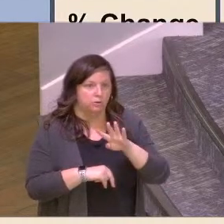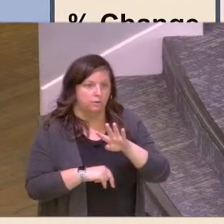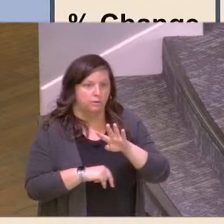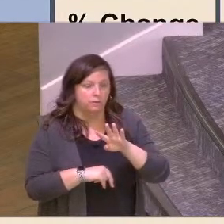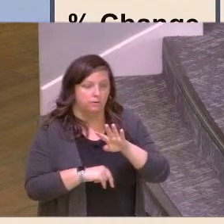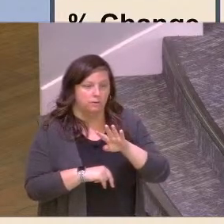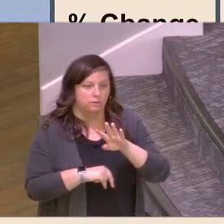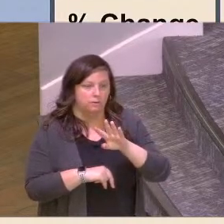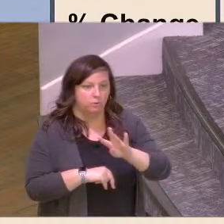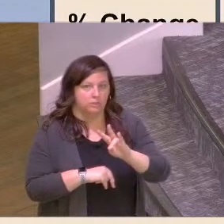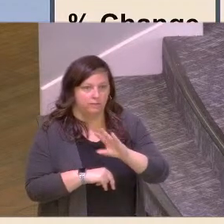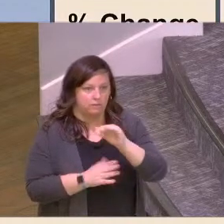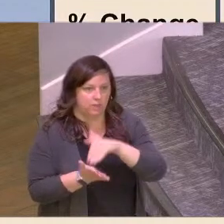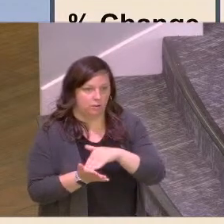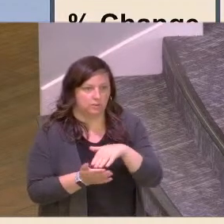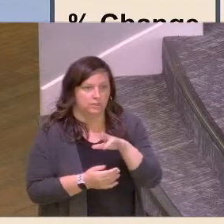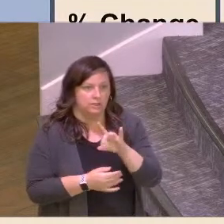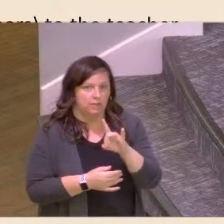$43,789.